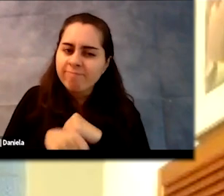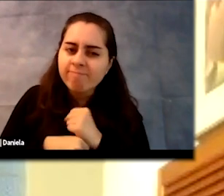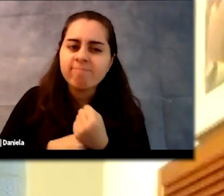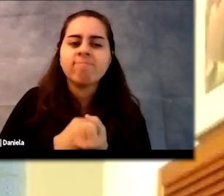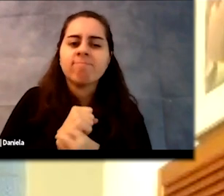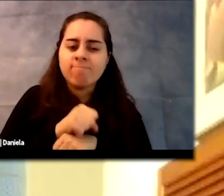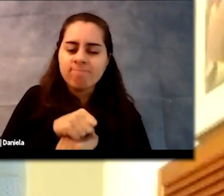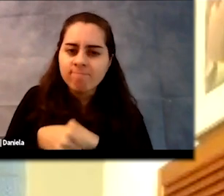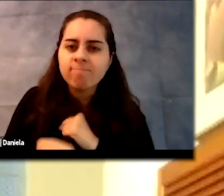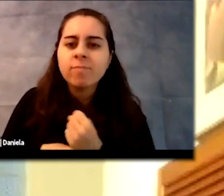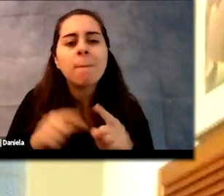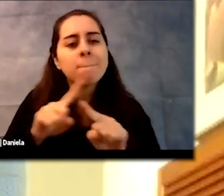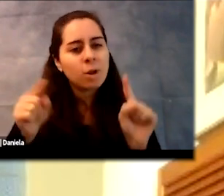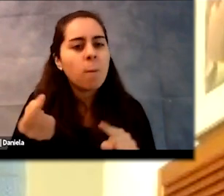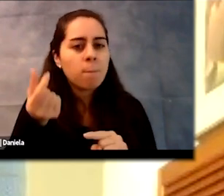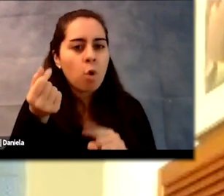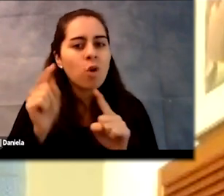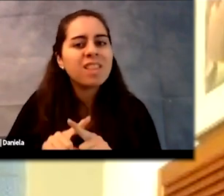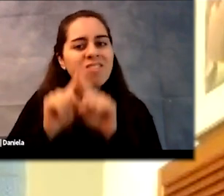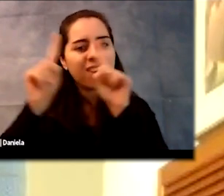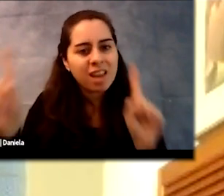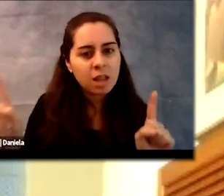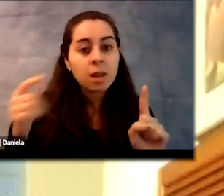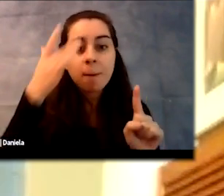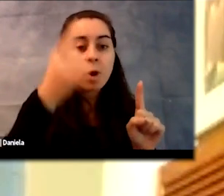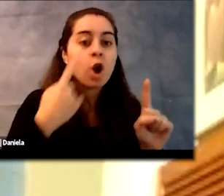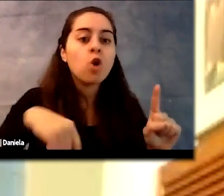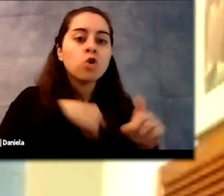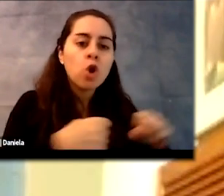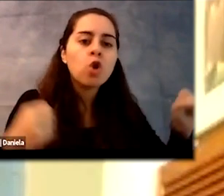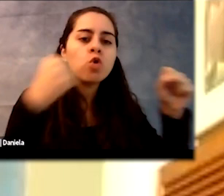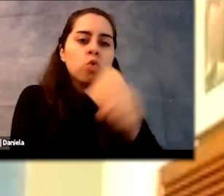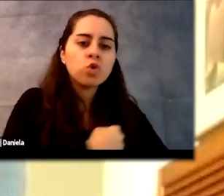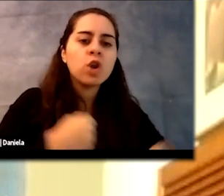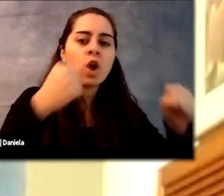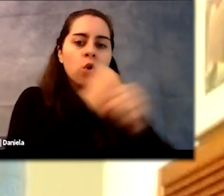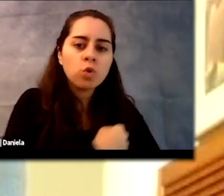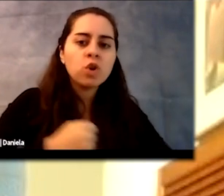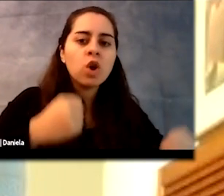is that our struggle is one based on the human rights of a nation that